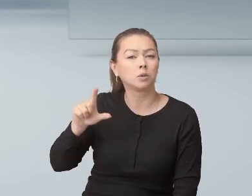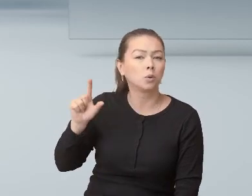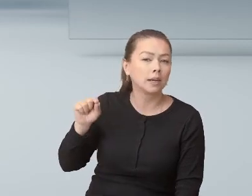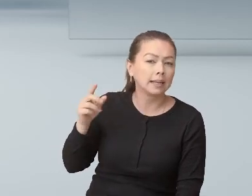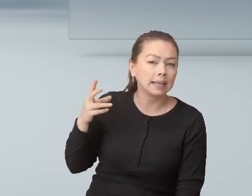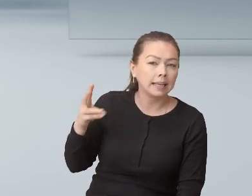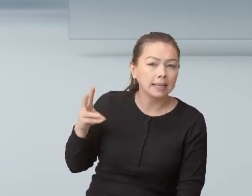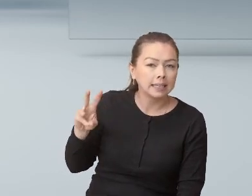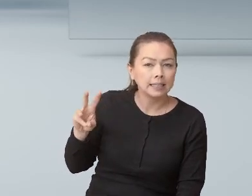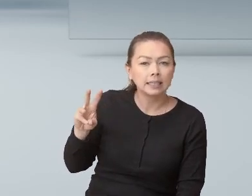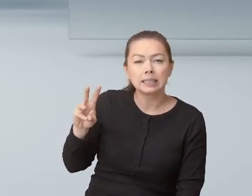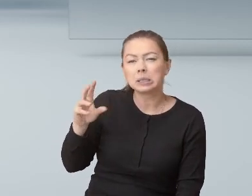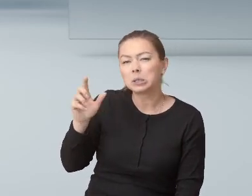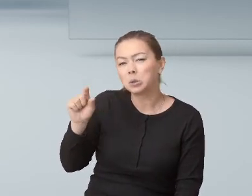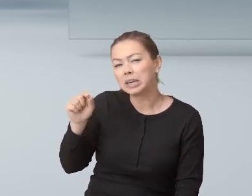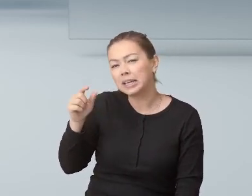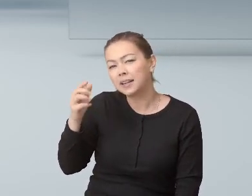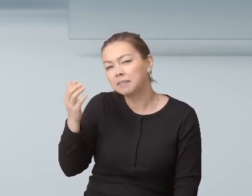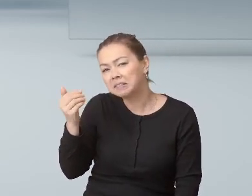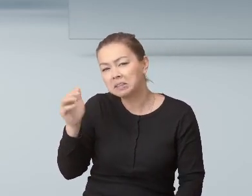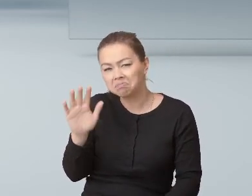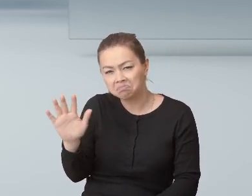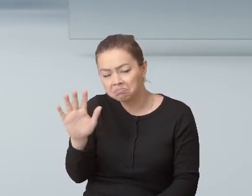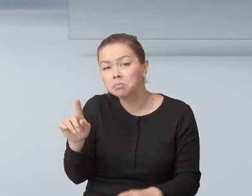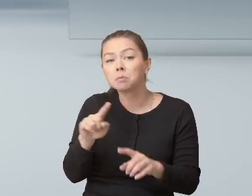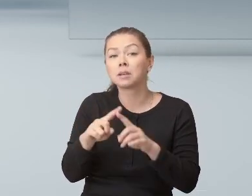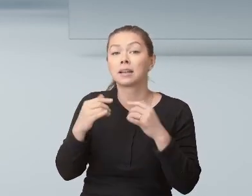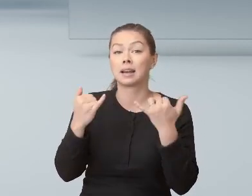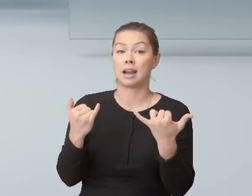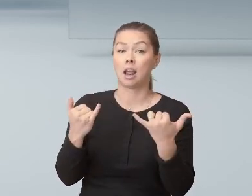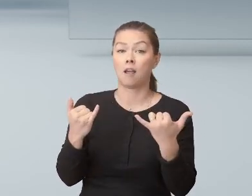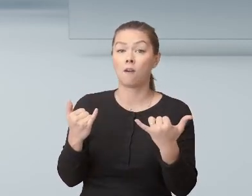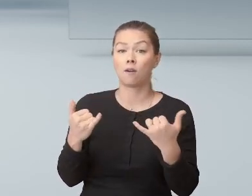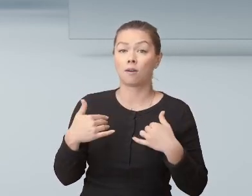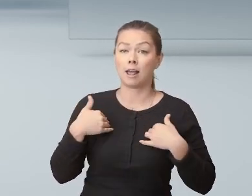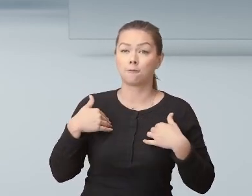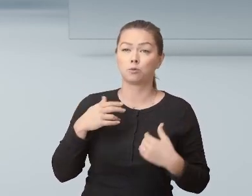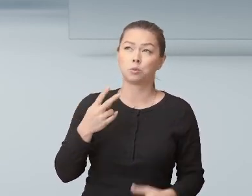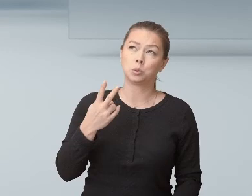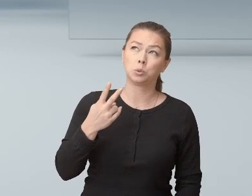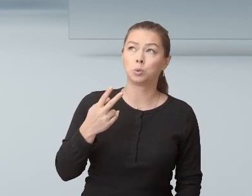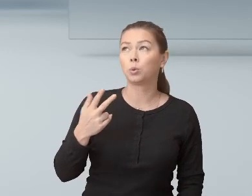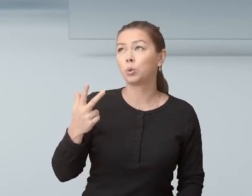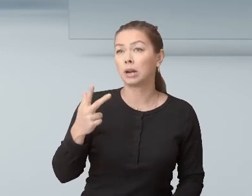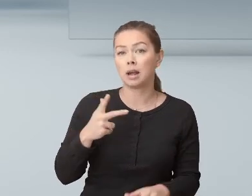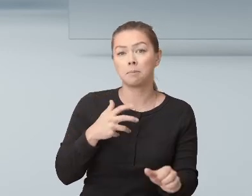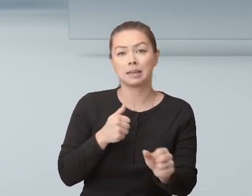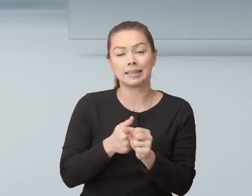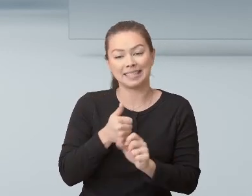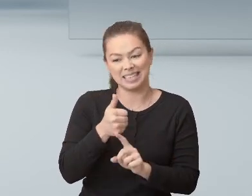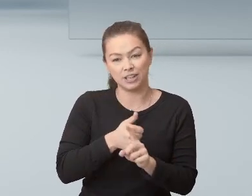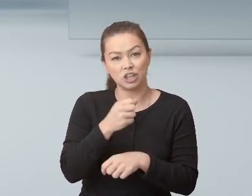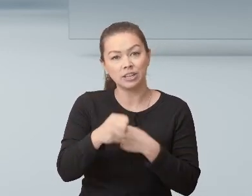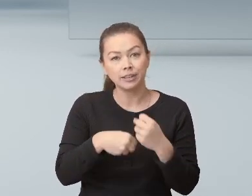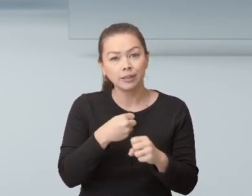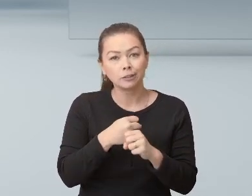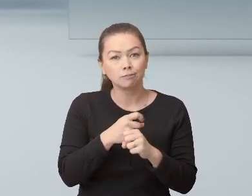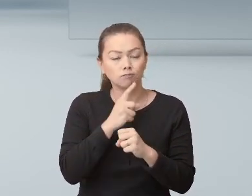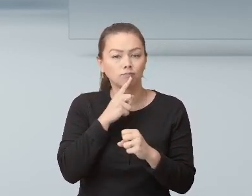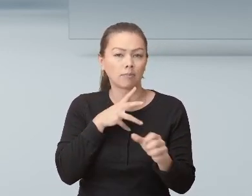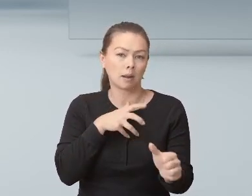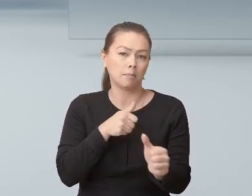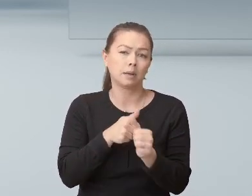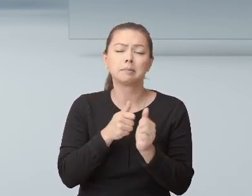of GP means you're taking 2 of the 3 updates per year to stay current. And like Tim said, some of those are regulatory, some are that kind of a